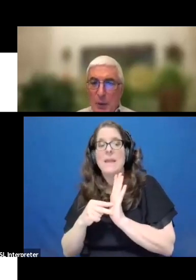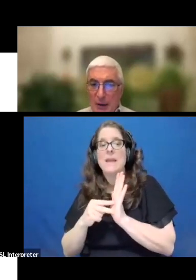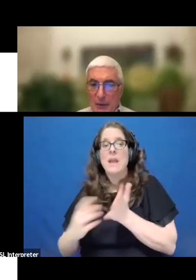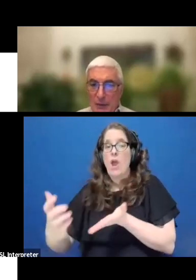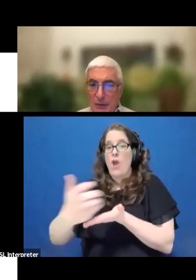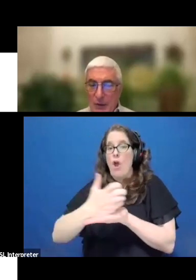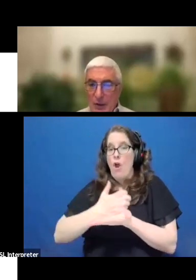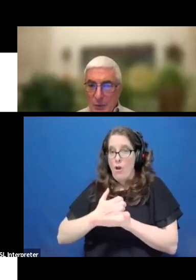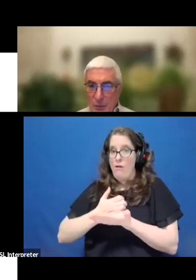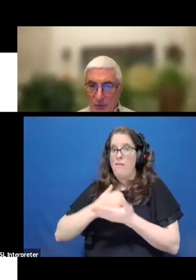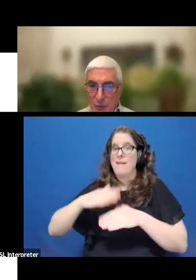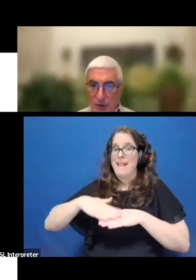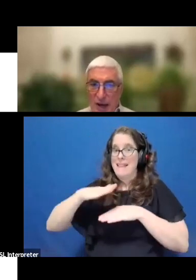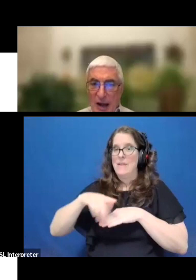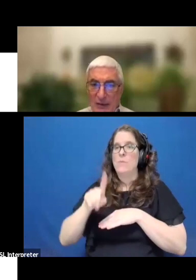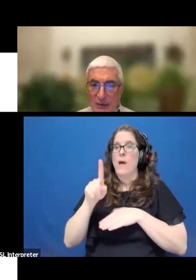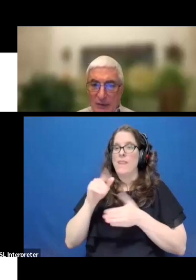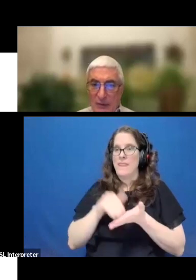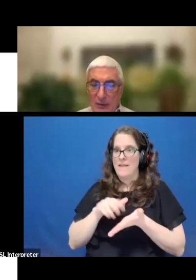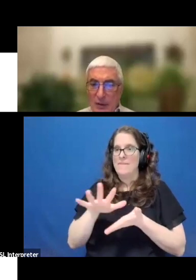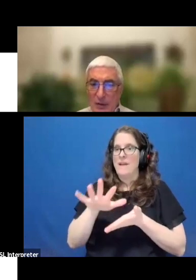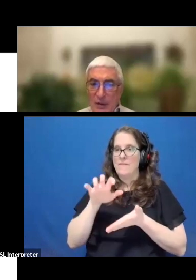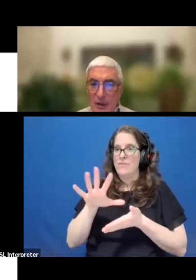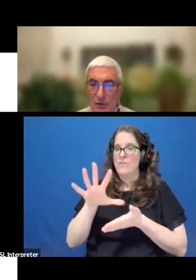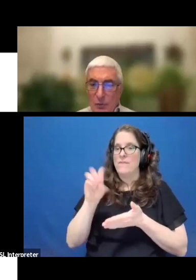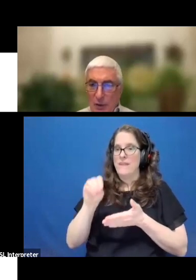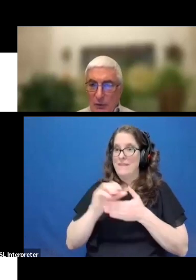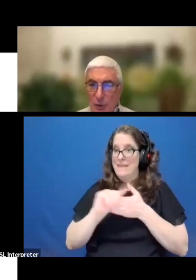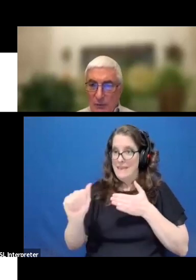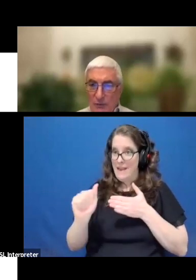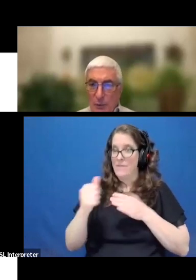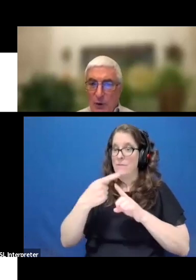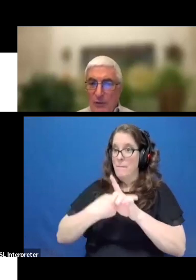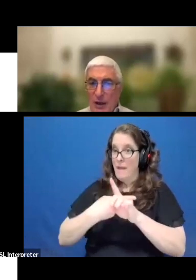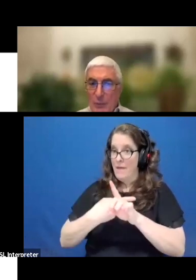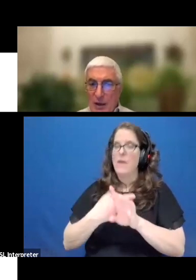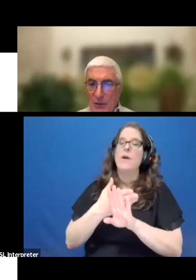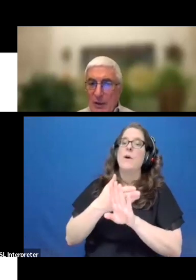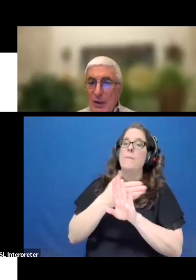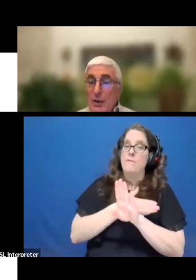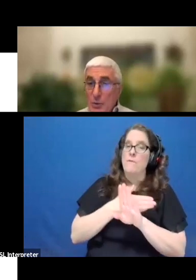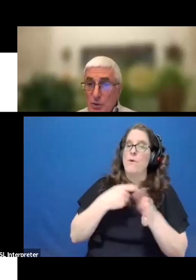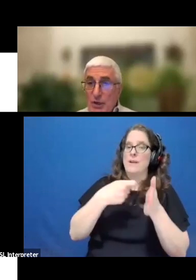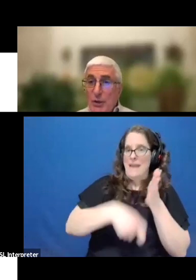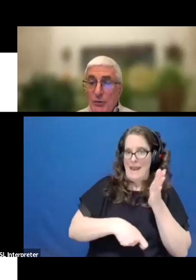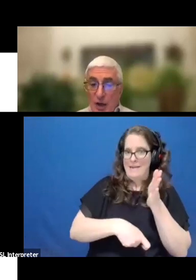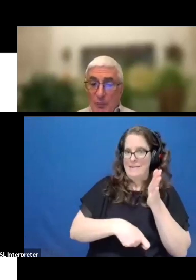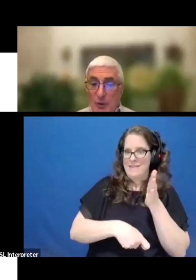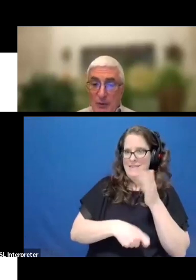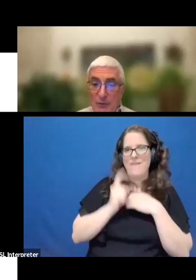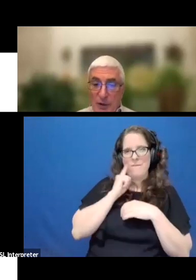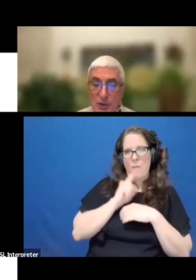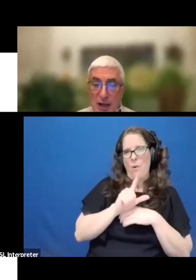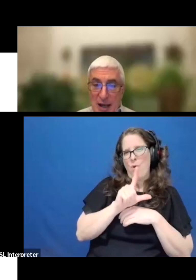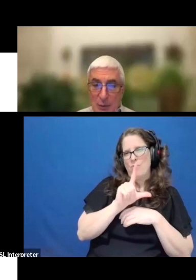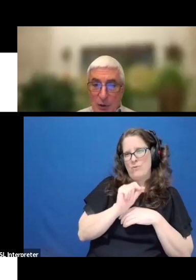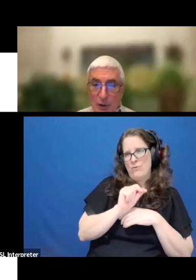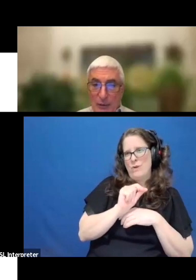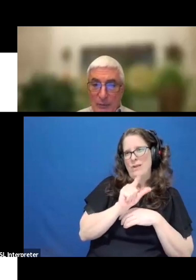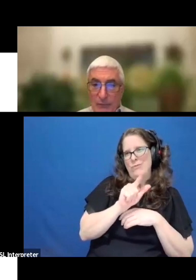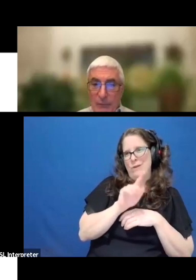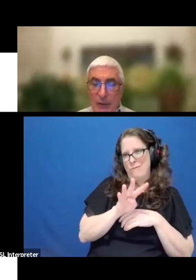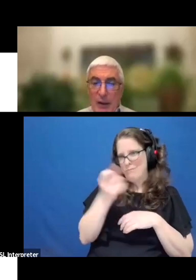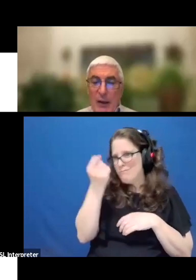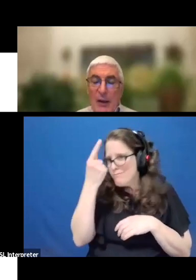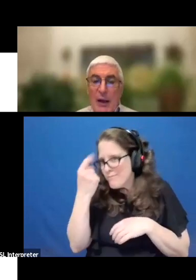$1,550 a month before taxes in 2024. That amount usually goes up every